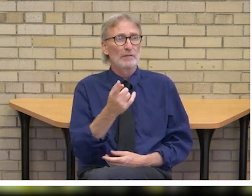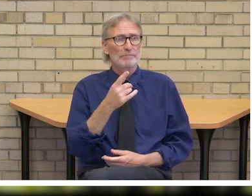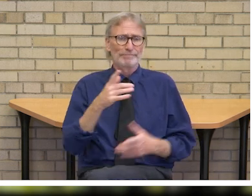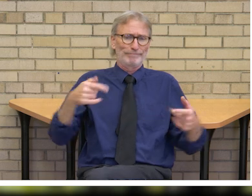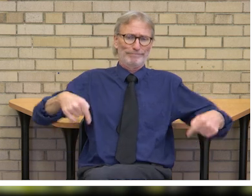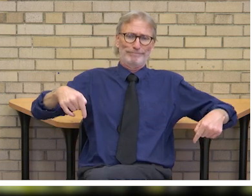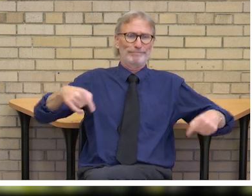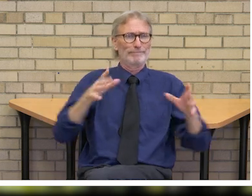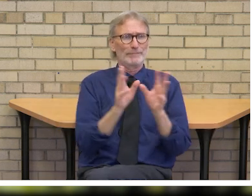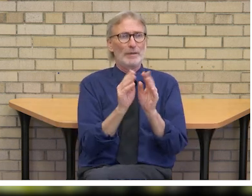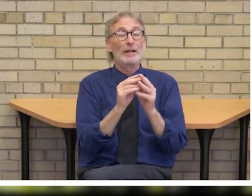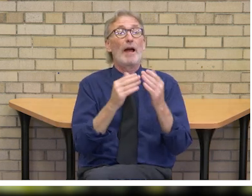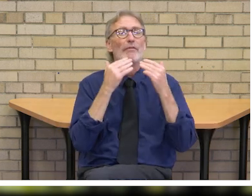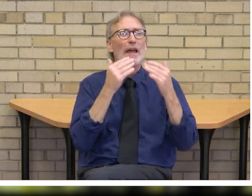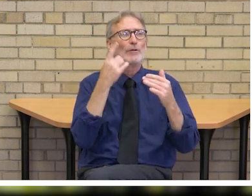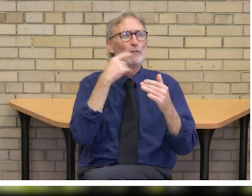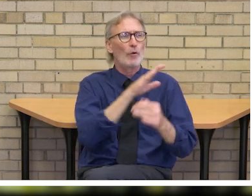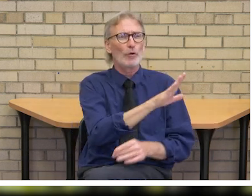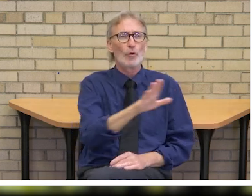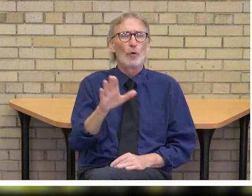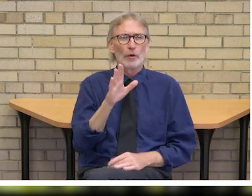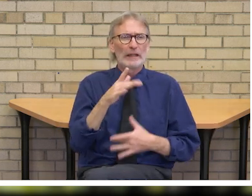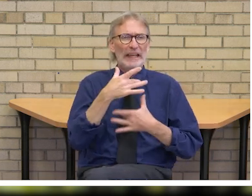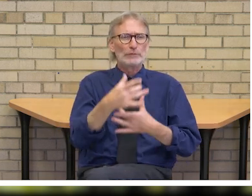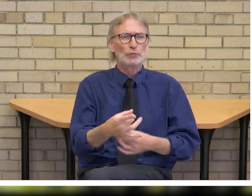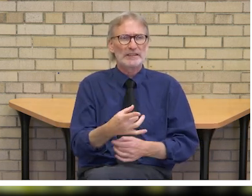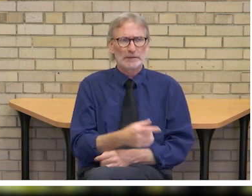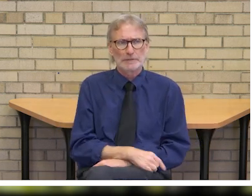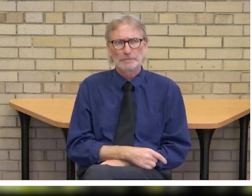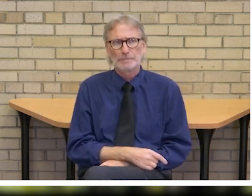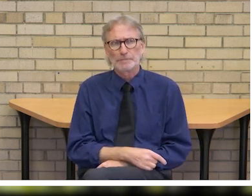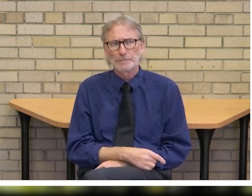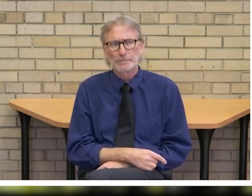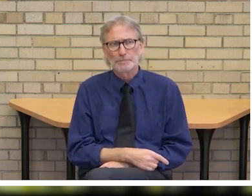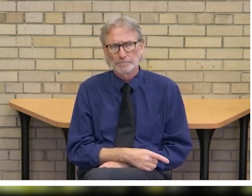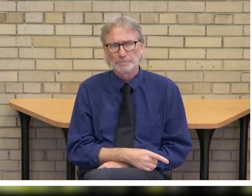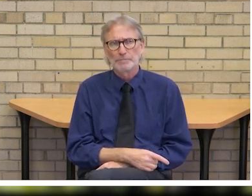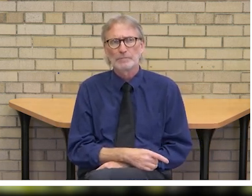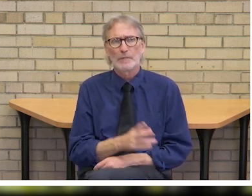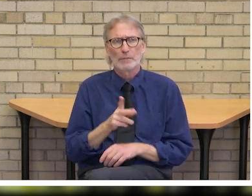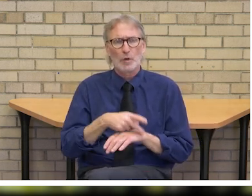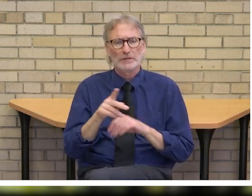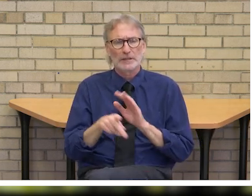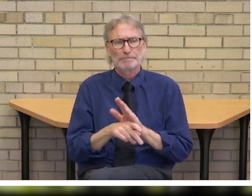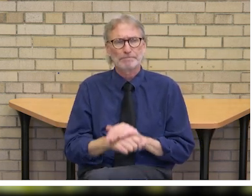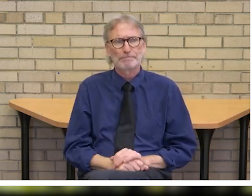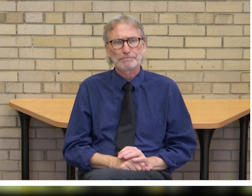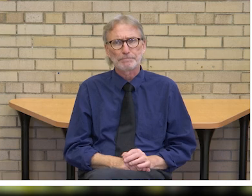meeting. So again, thank you for your continued interest in this project.